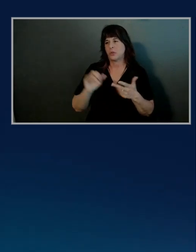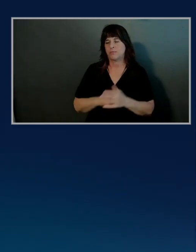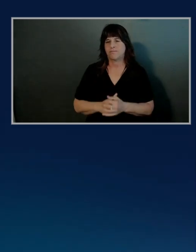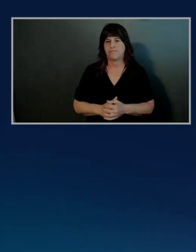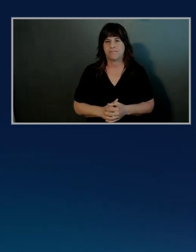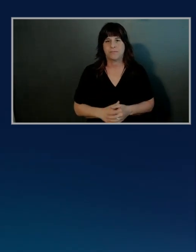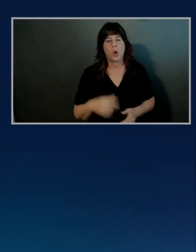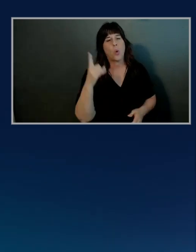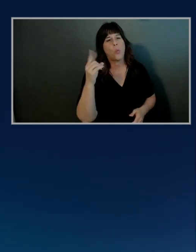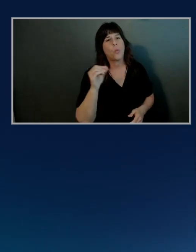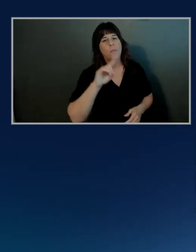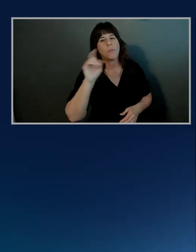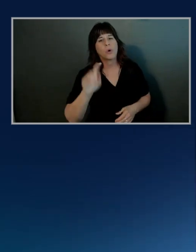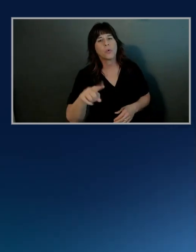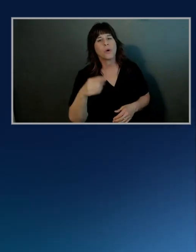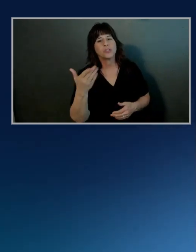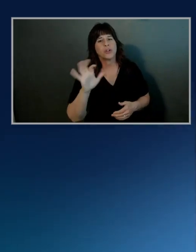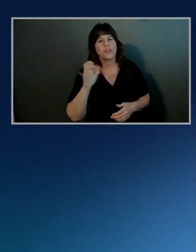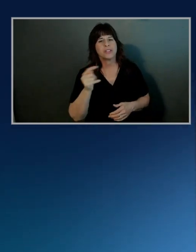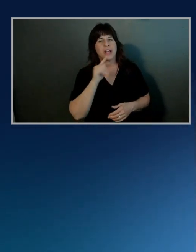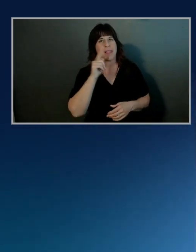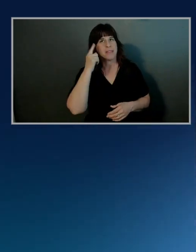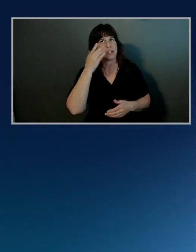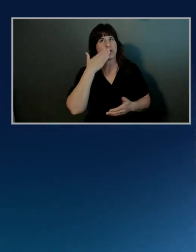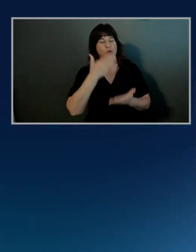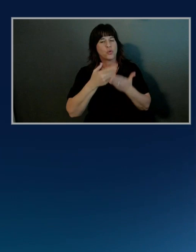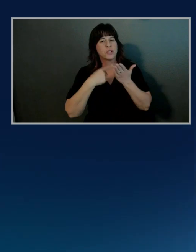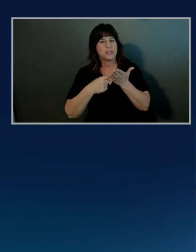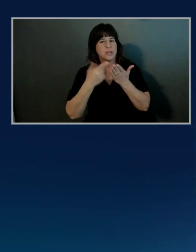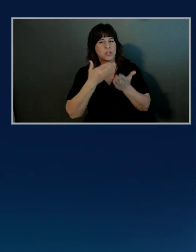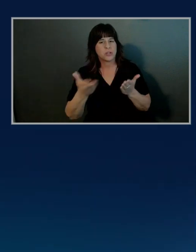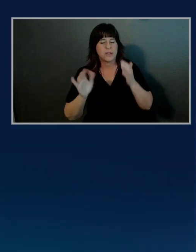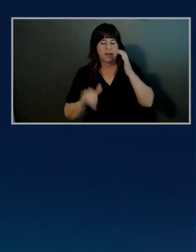one more question here in the chat, and I think this is a good discussion point, is that